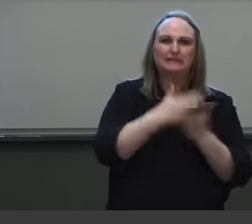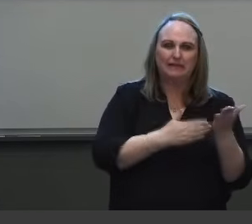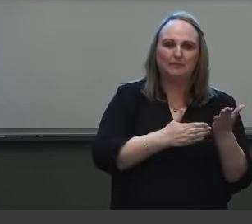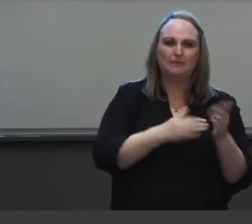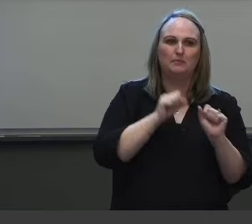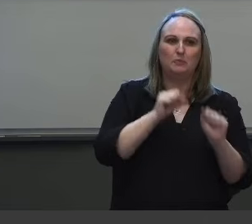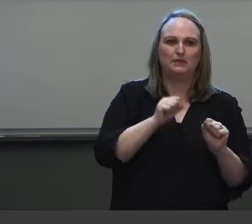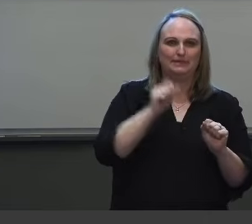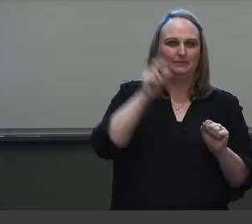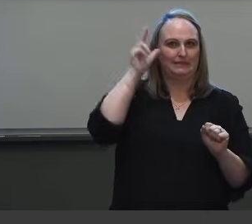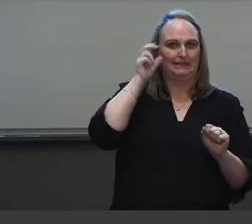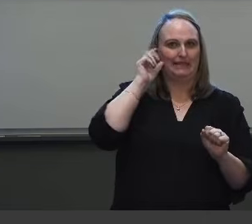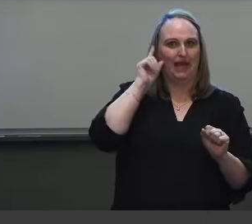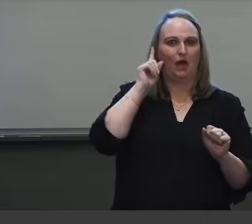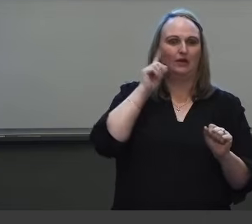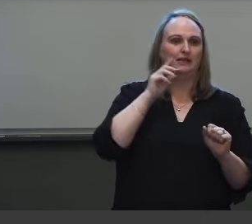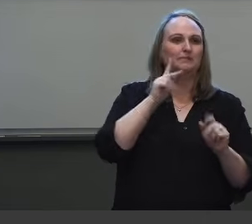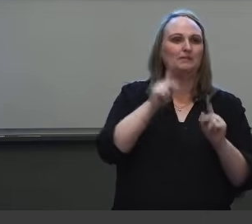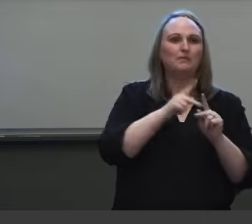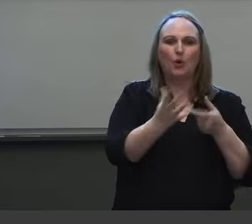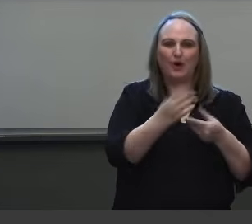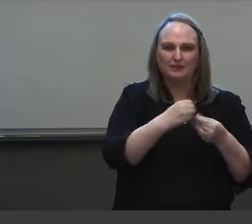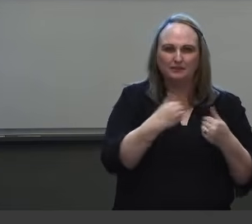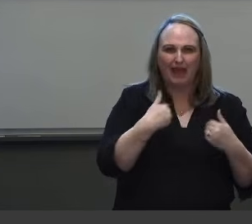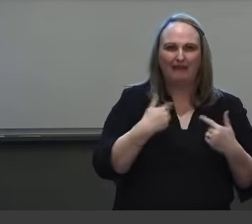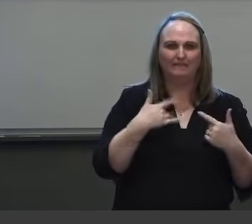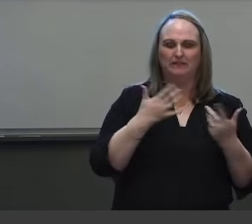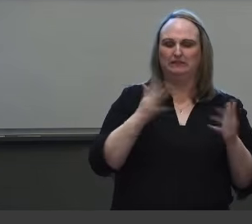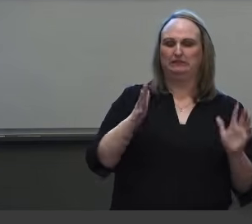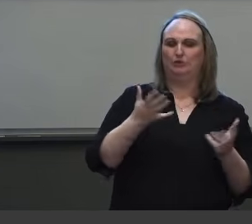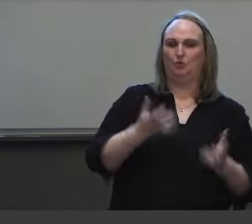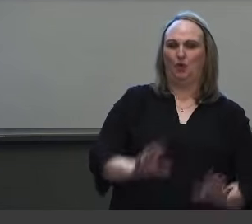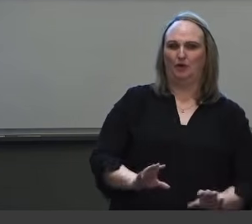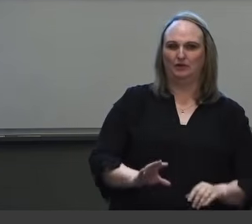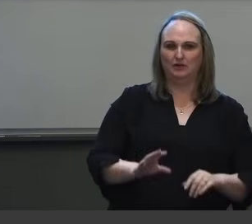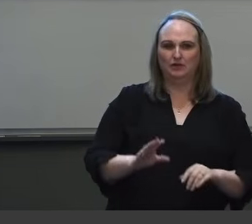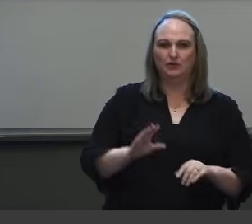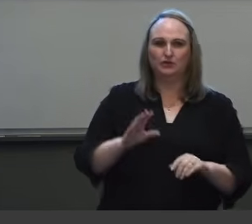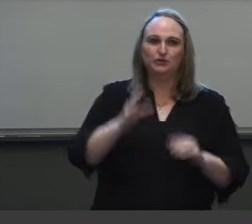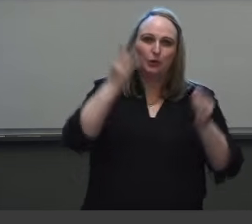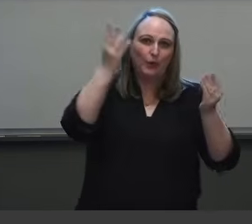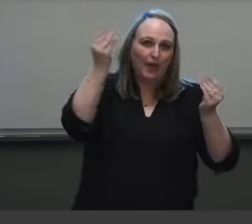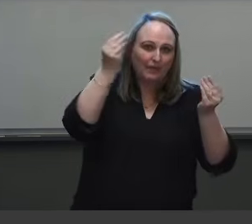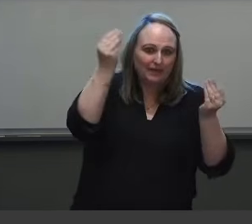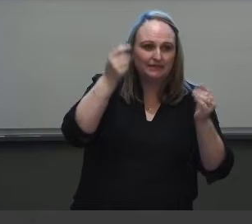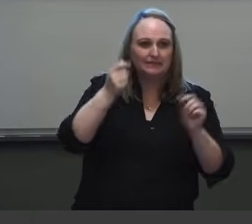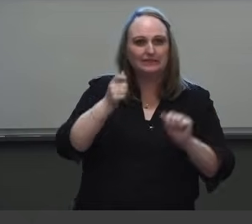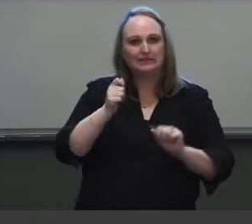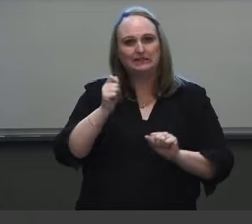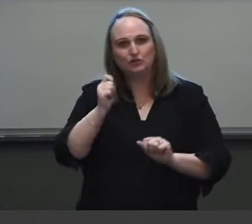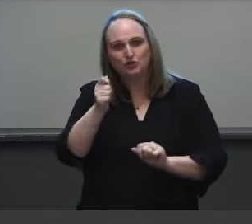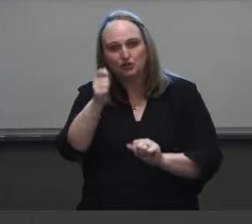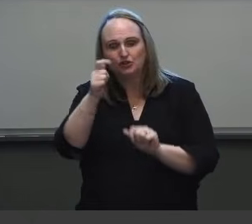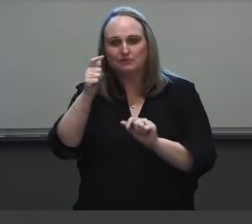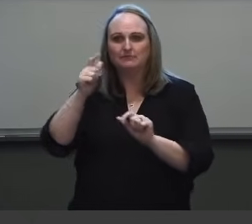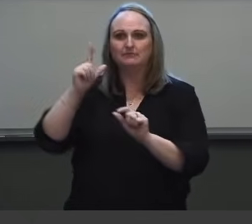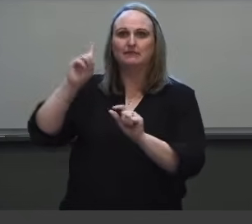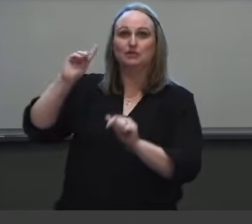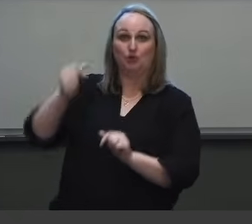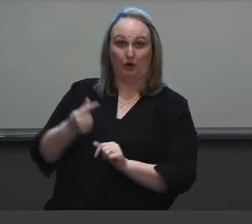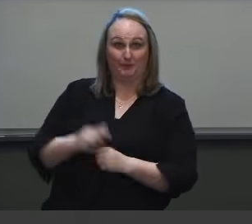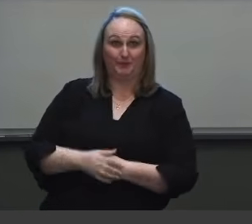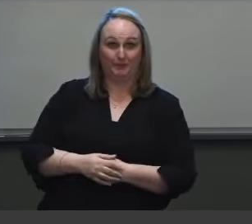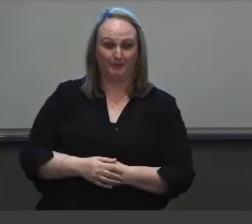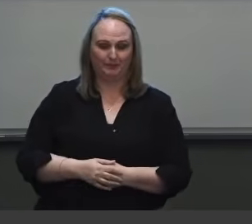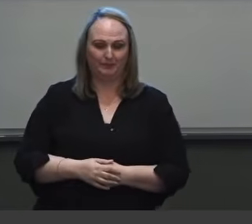problematic for people on the spectrum. So construction workers, an ambulance, and a dog. So we